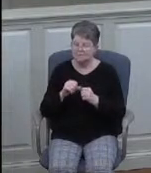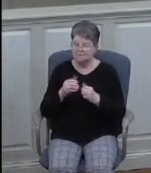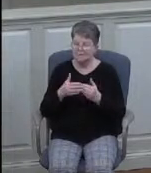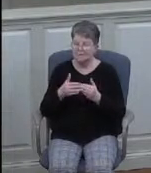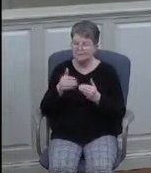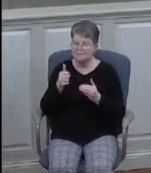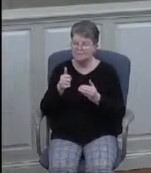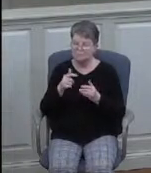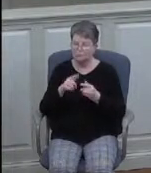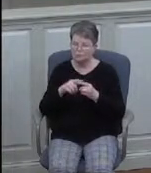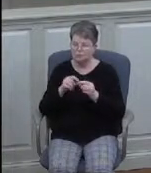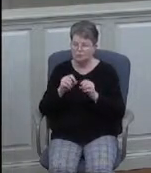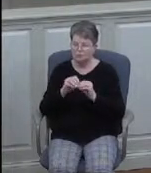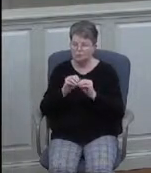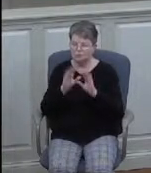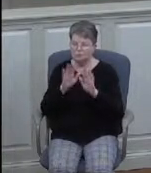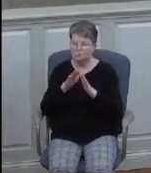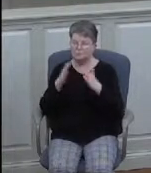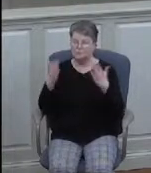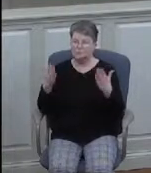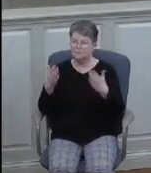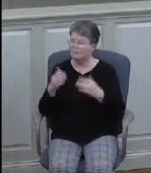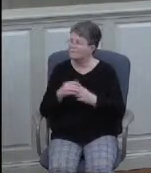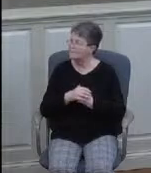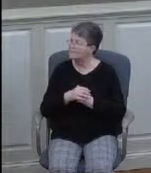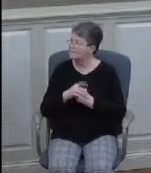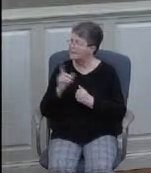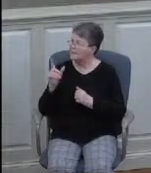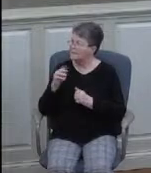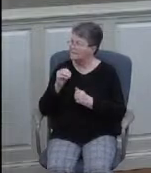easier to spread it out.